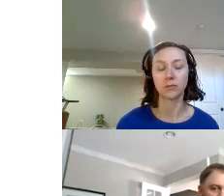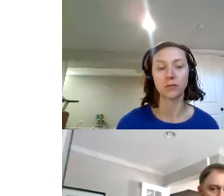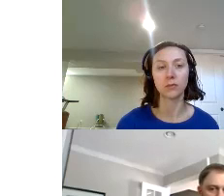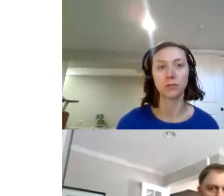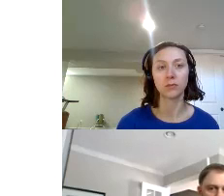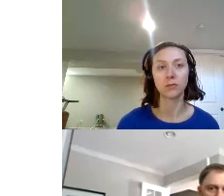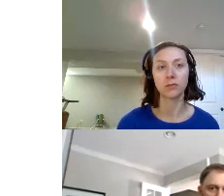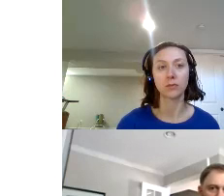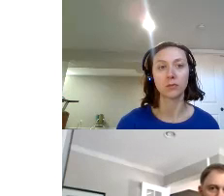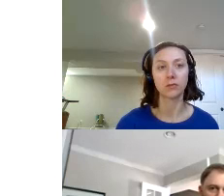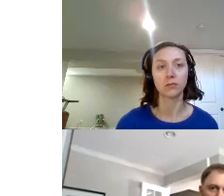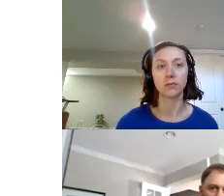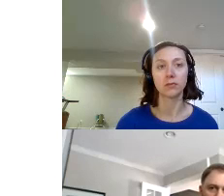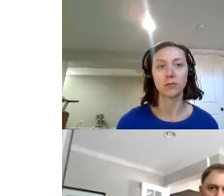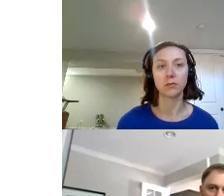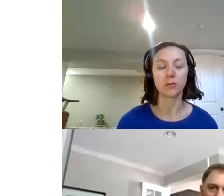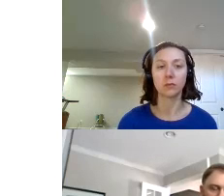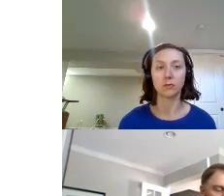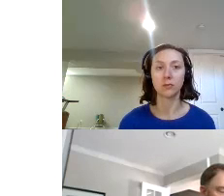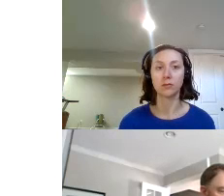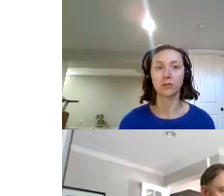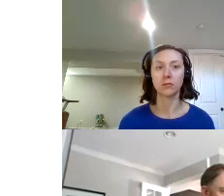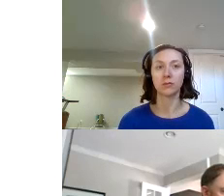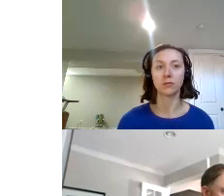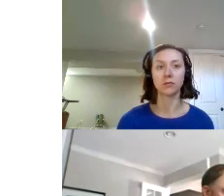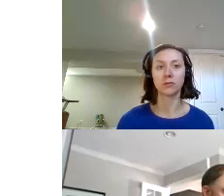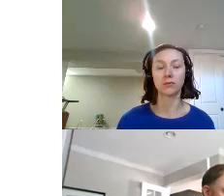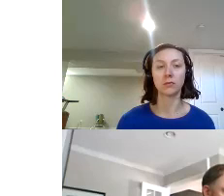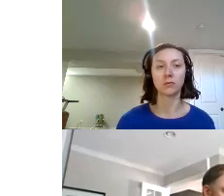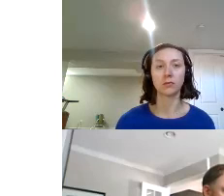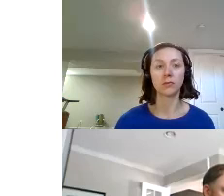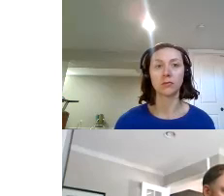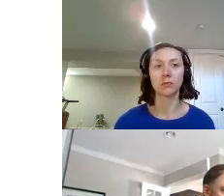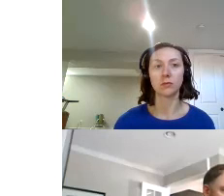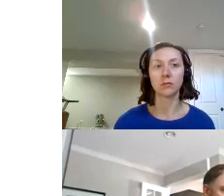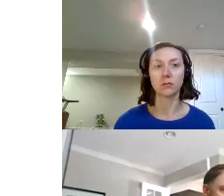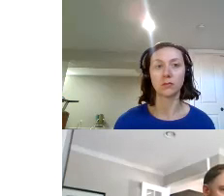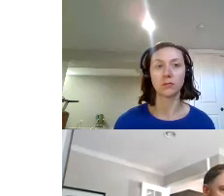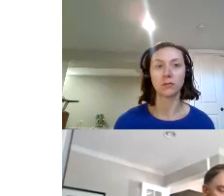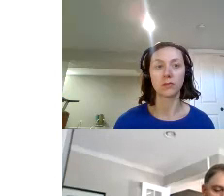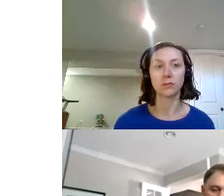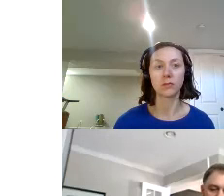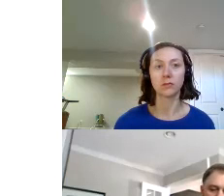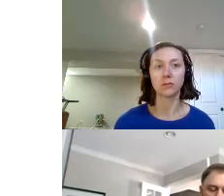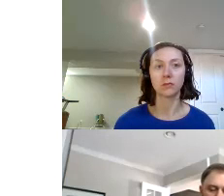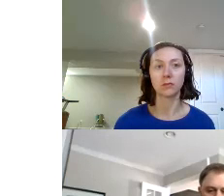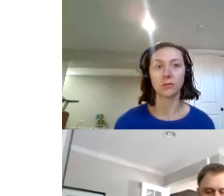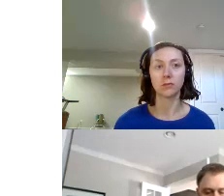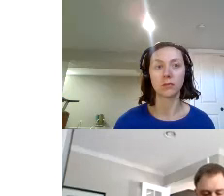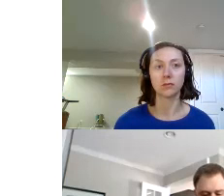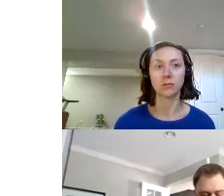project, and then was deployed, I think, beginning in March of 2020 for 5.5 months to the